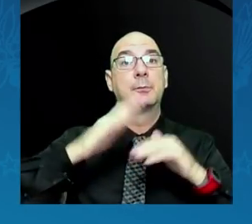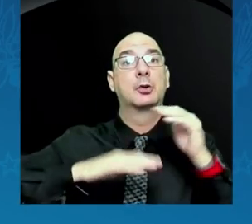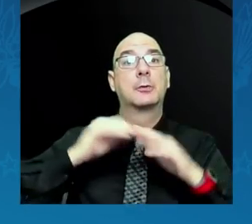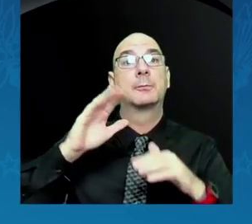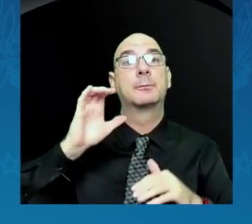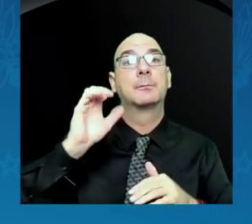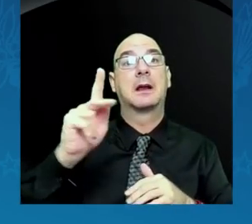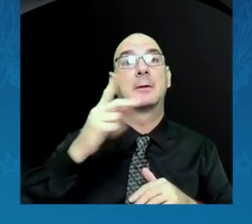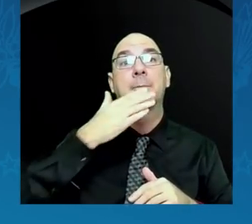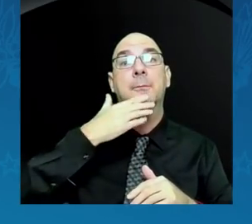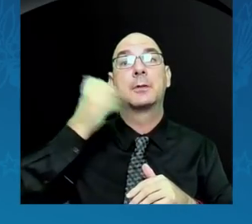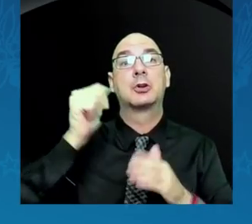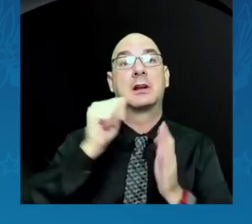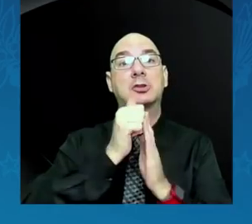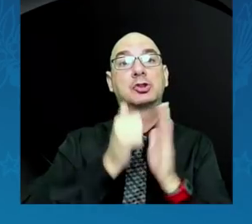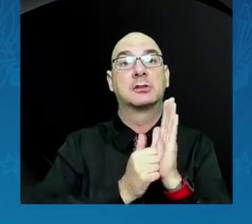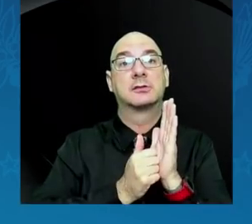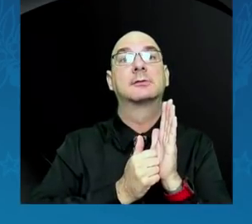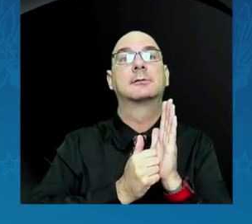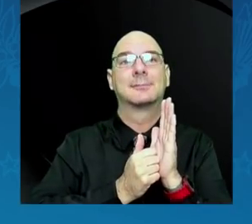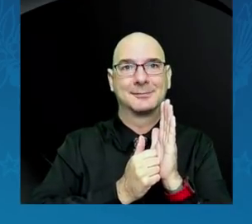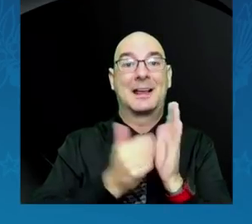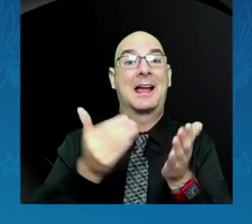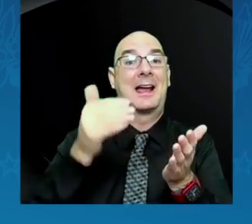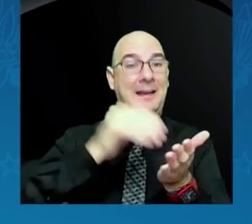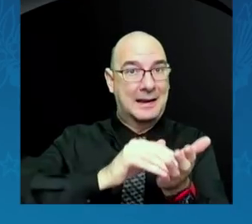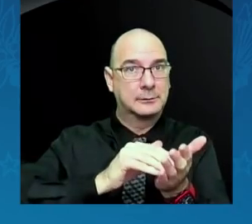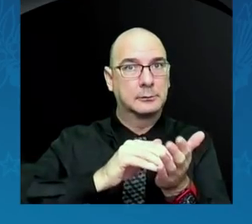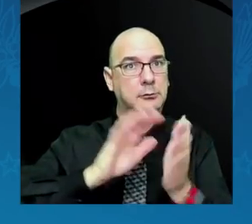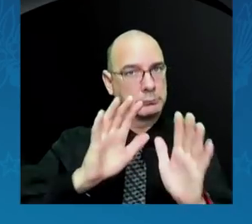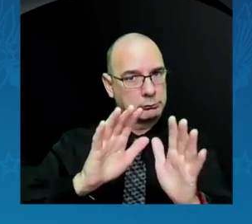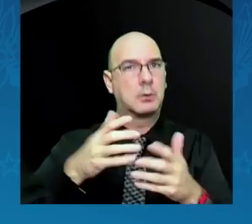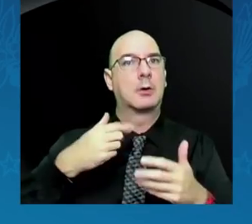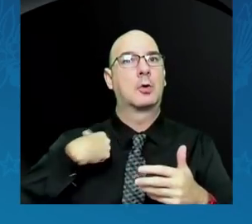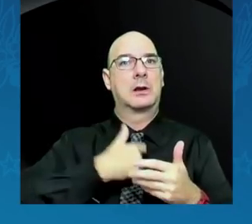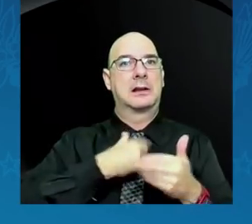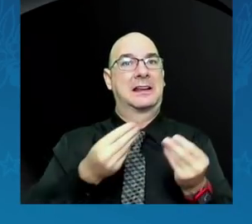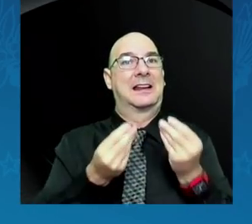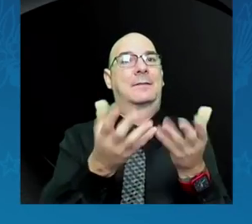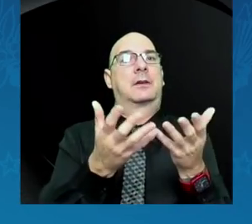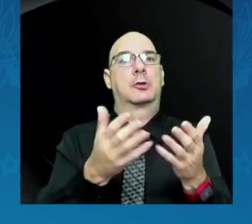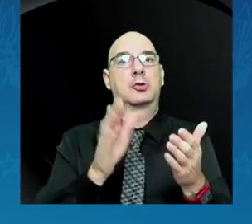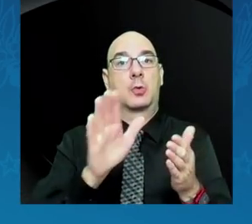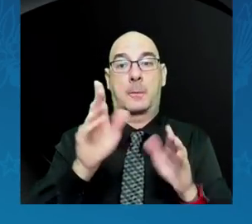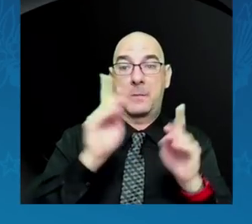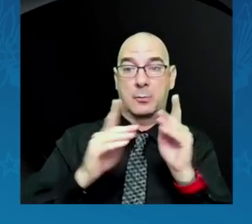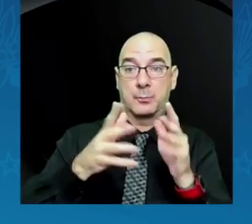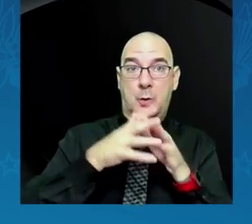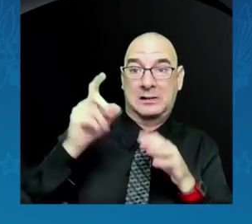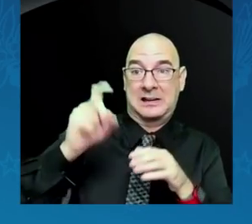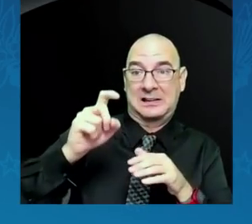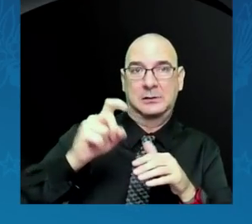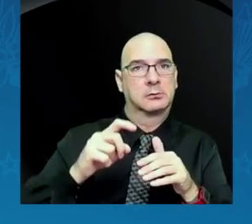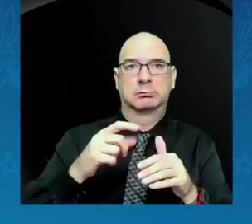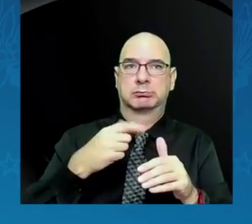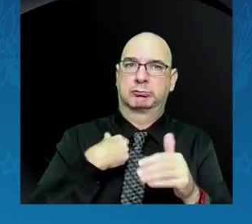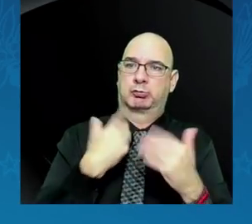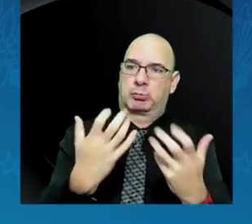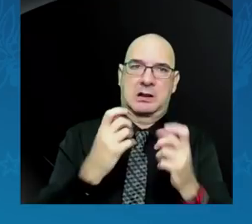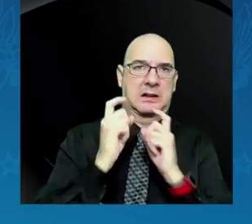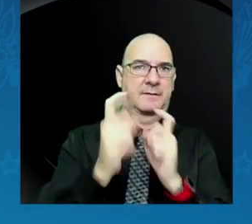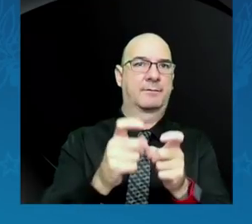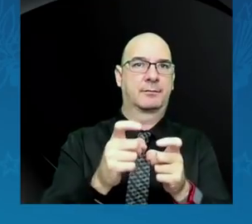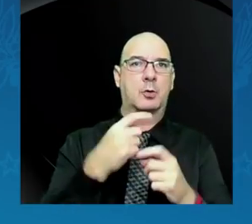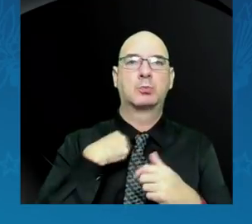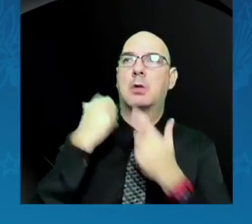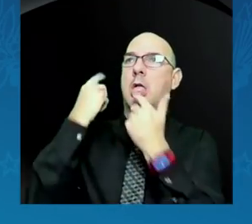for the American people. What they want is that we're not sitting around talking about politics, that we're talking about instead